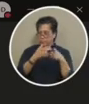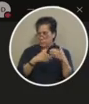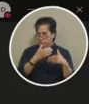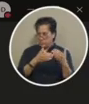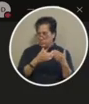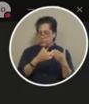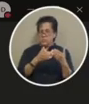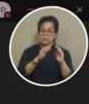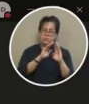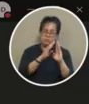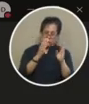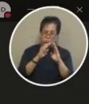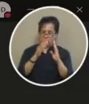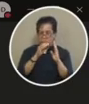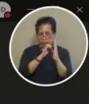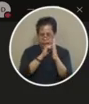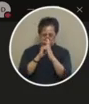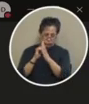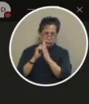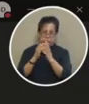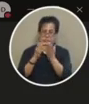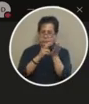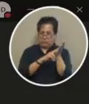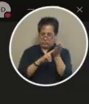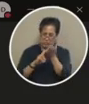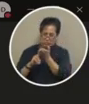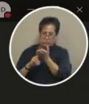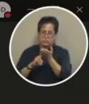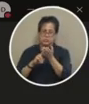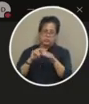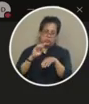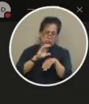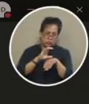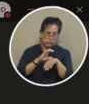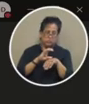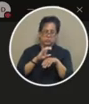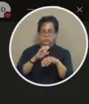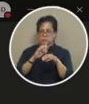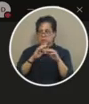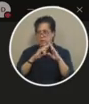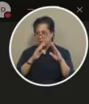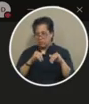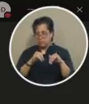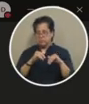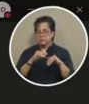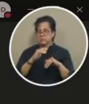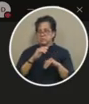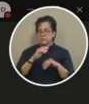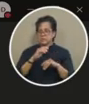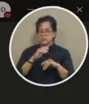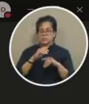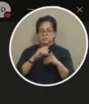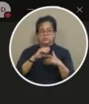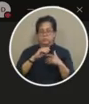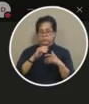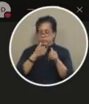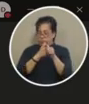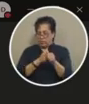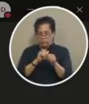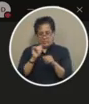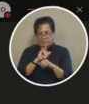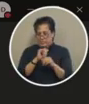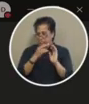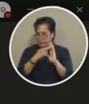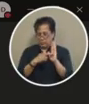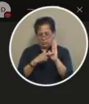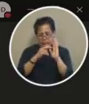We went door to door and collected signatures and went to churches and affordable housing complexes. We followed the same guidelines.